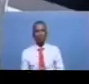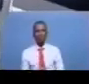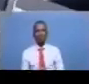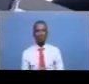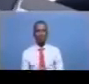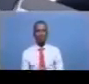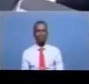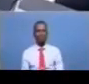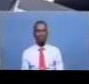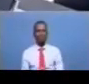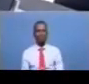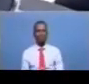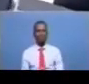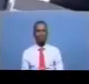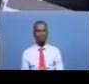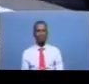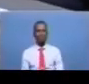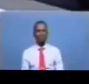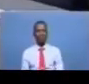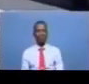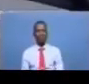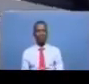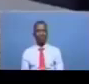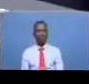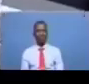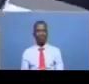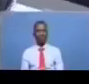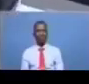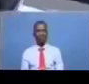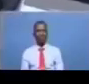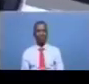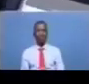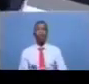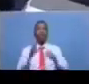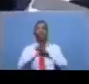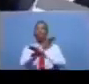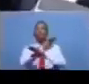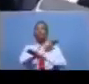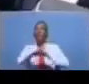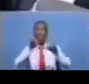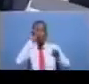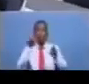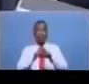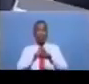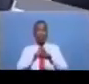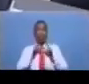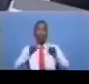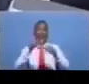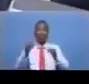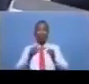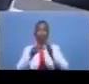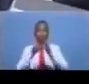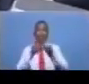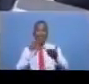about disaffection amongst your followers that you have not addressed. There is no disaffection. We are leaders and we are providing leadership,